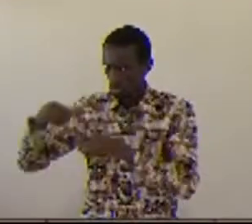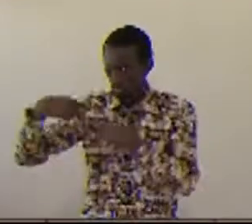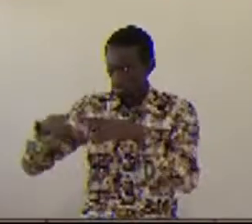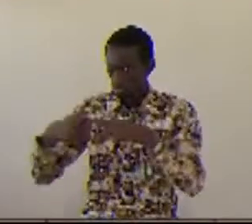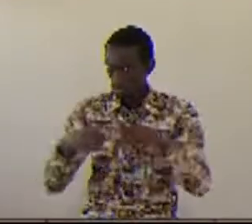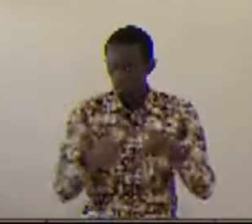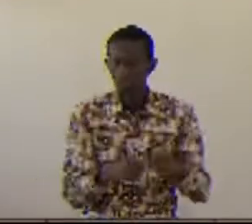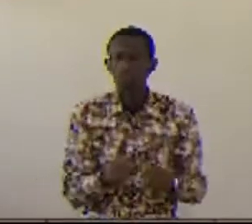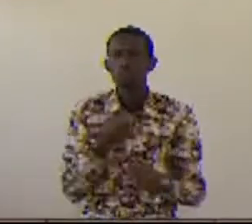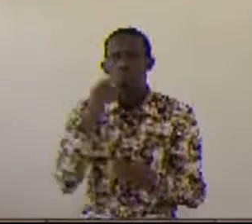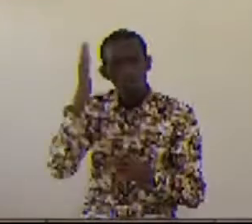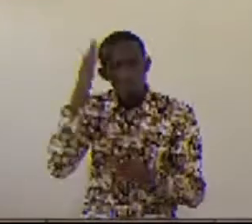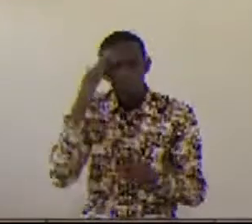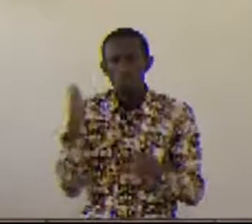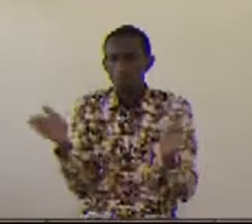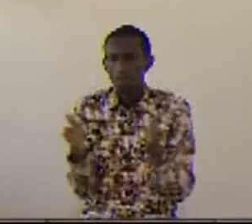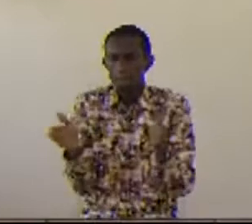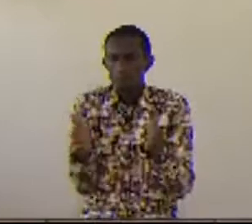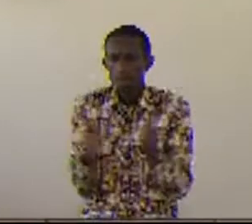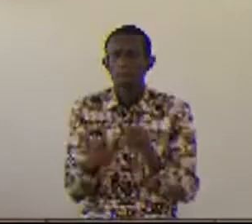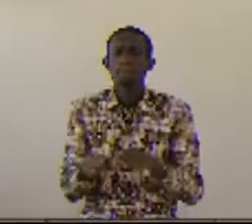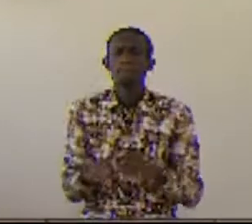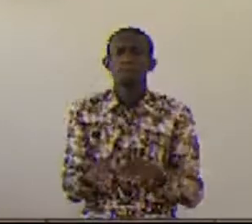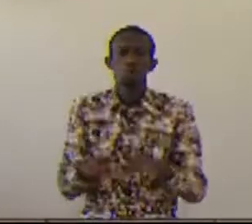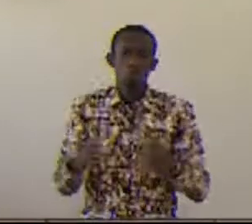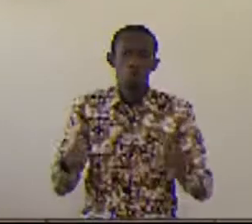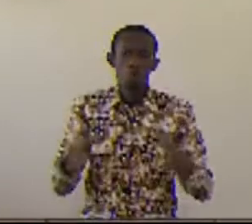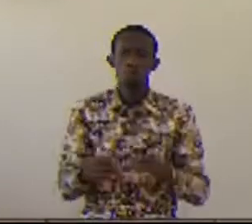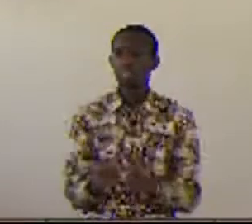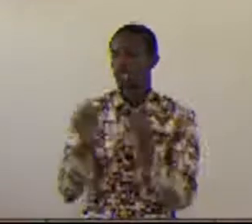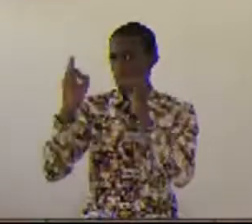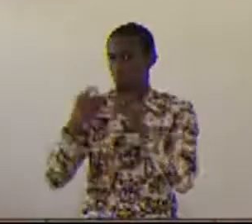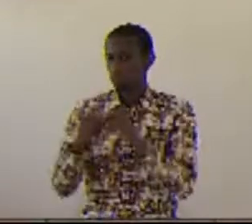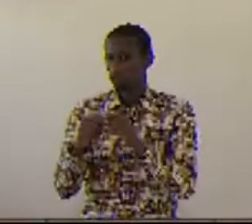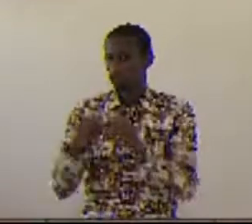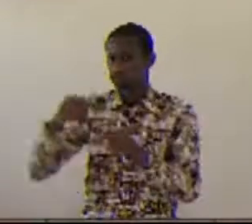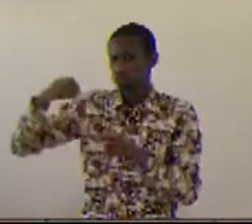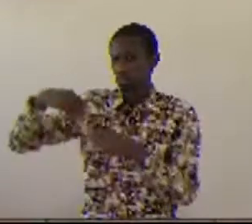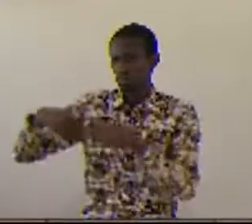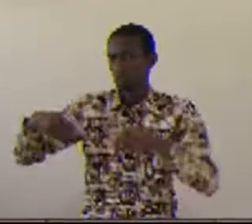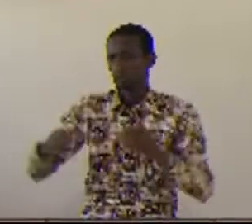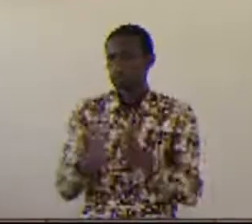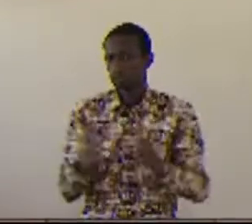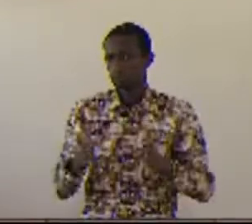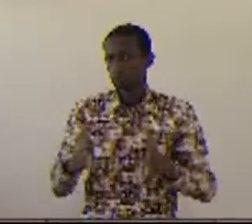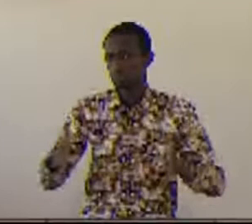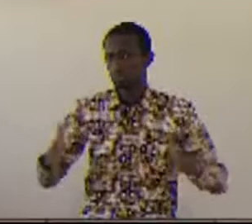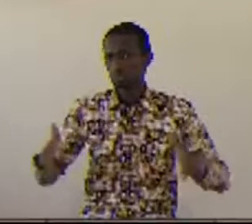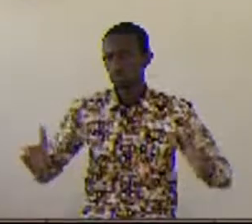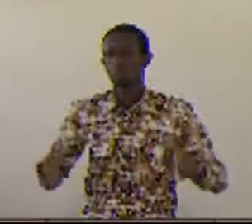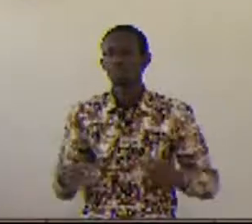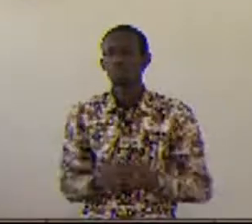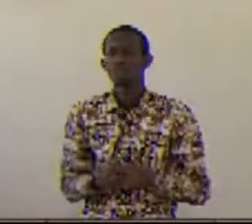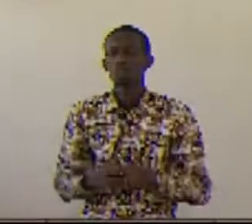cation. As the cation becomes bigger, it will block, because of that steric effect, it